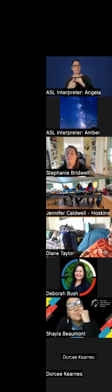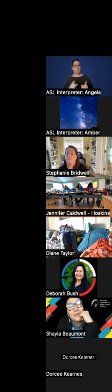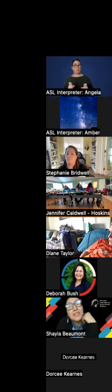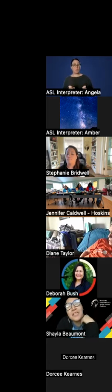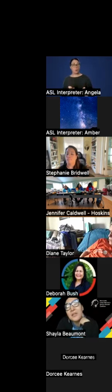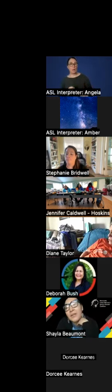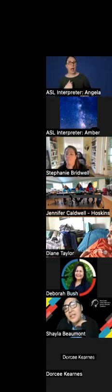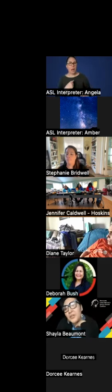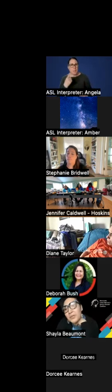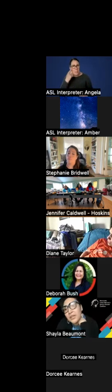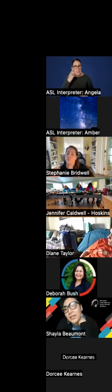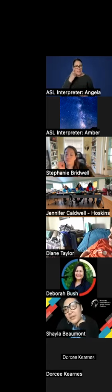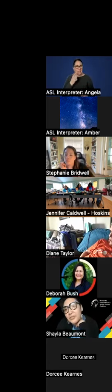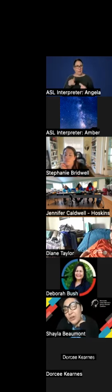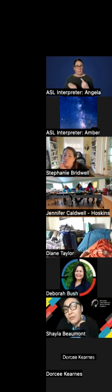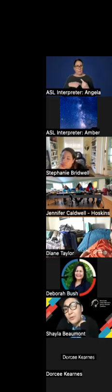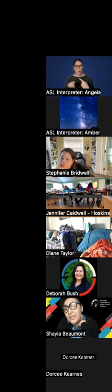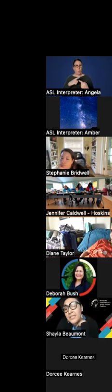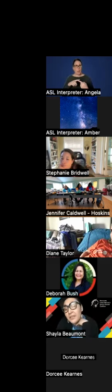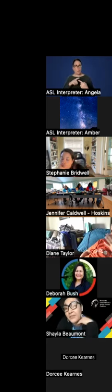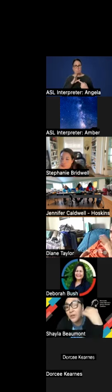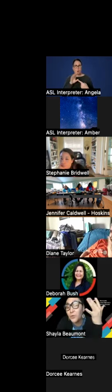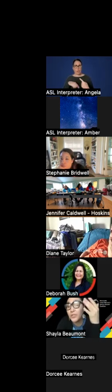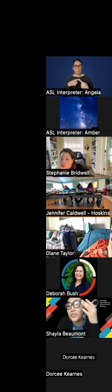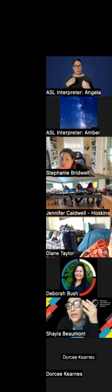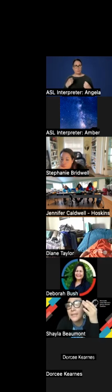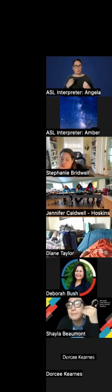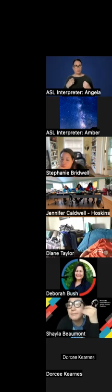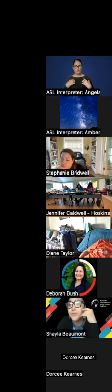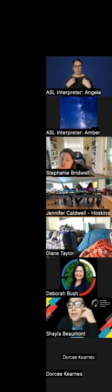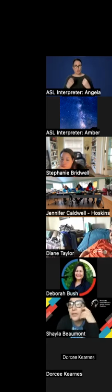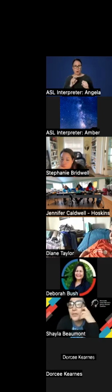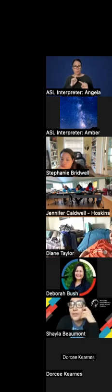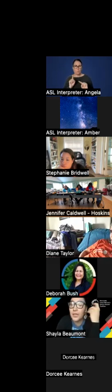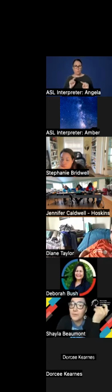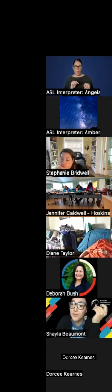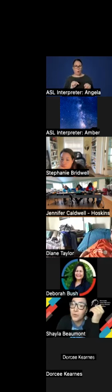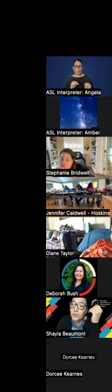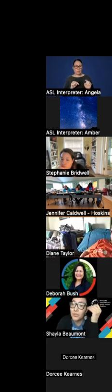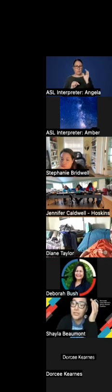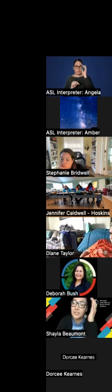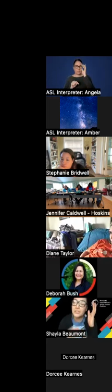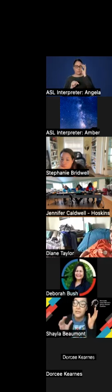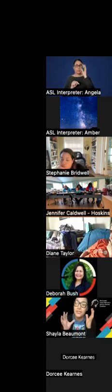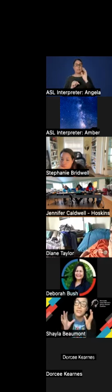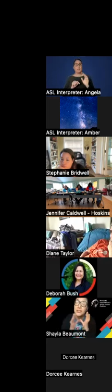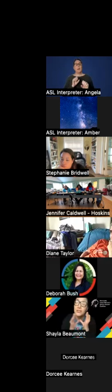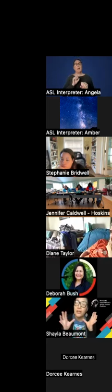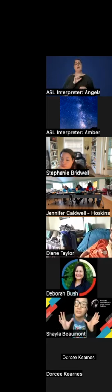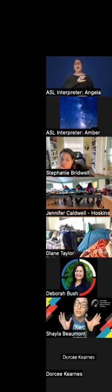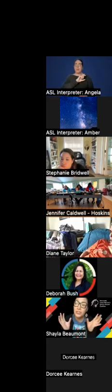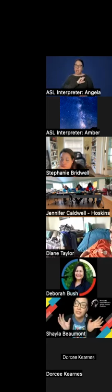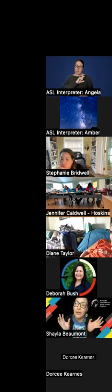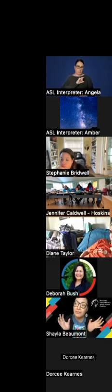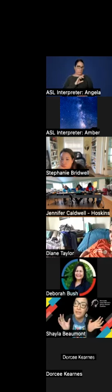was thinking about, like, you know, when we were talking about strong reports and like the the cops being overworked and covering such